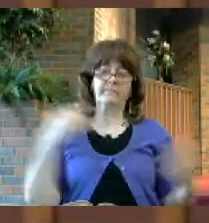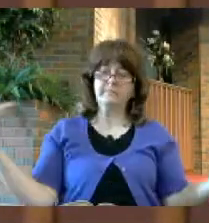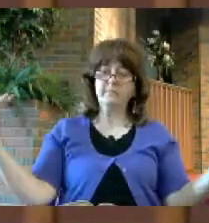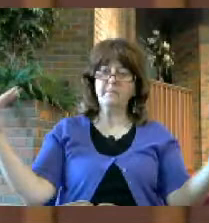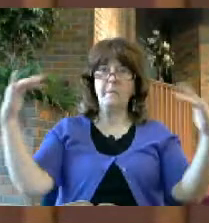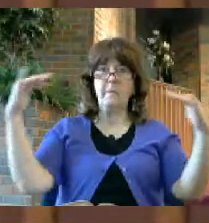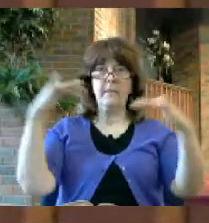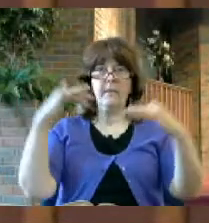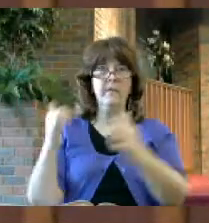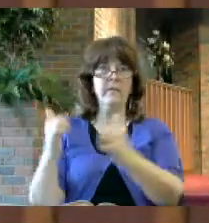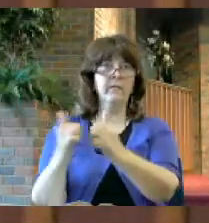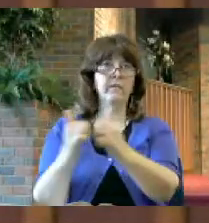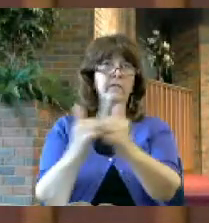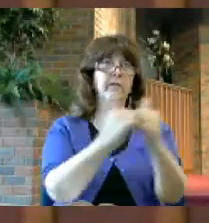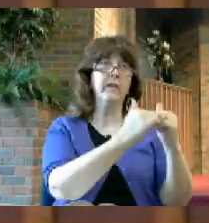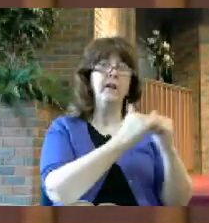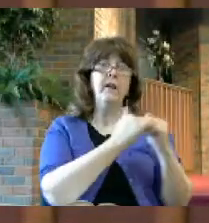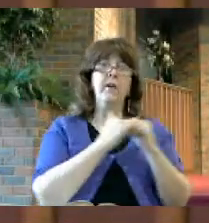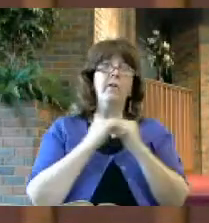together,